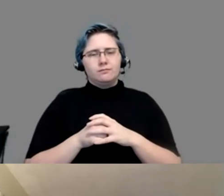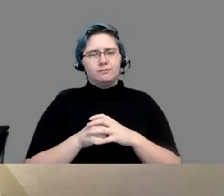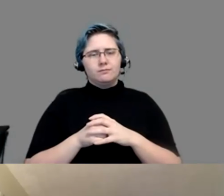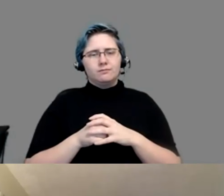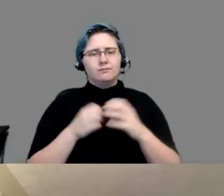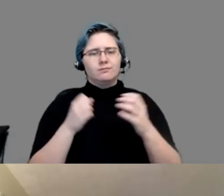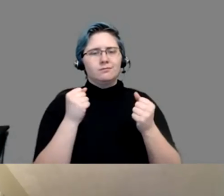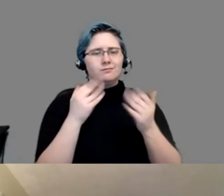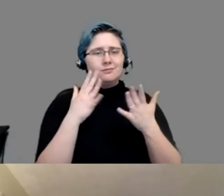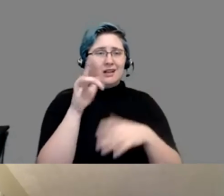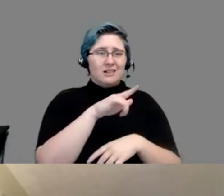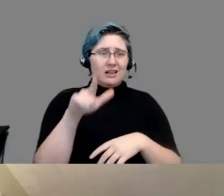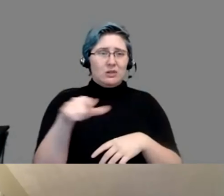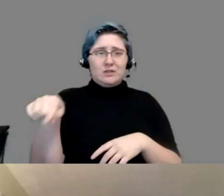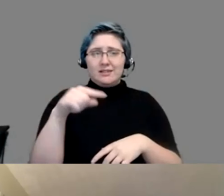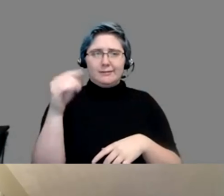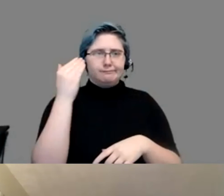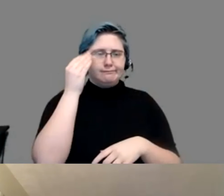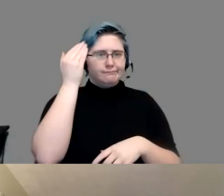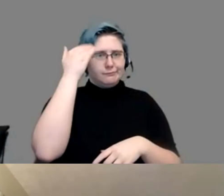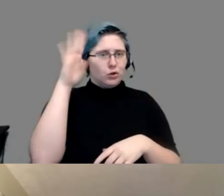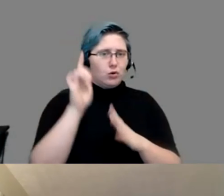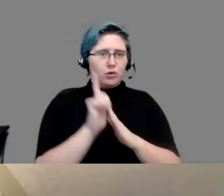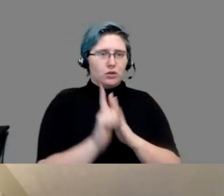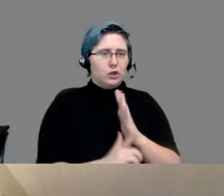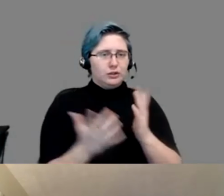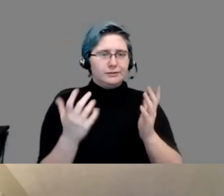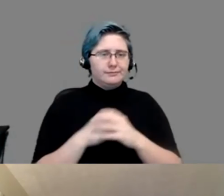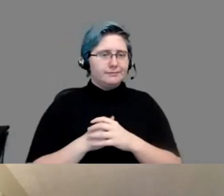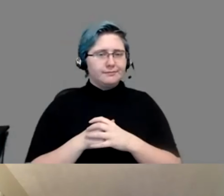of landlords don't know the law.